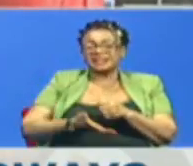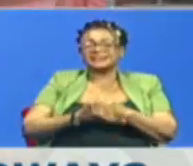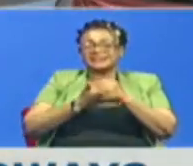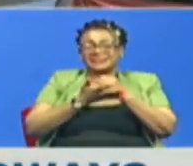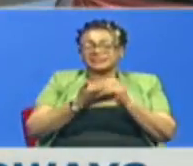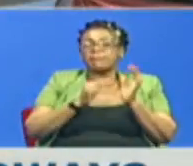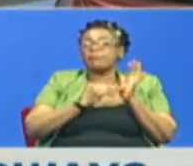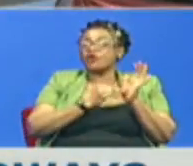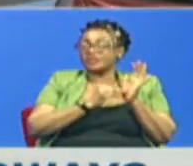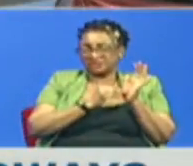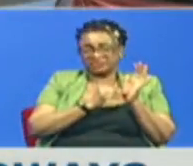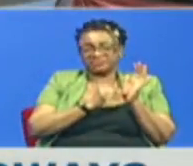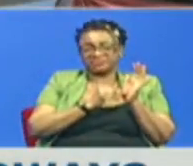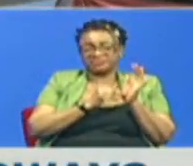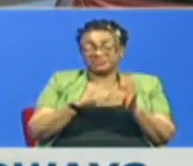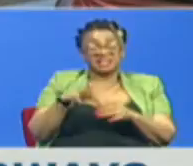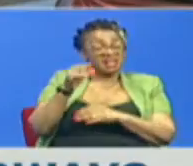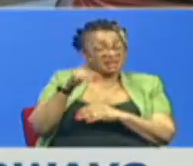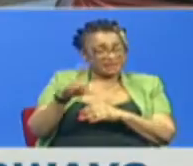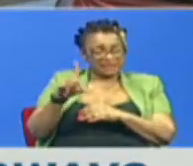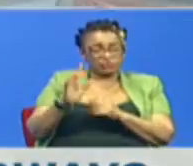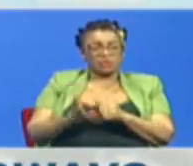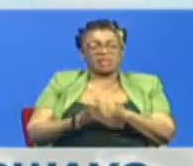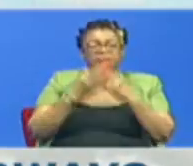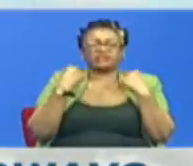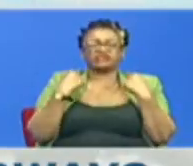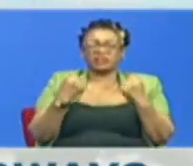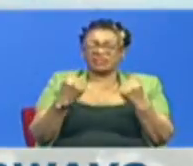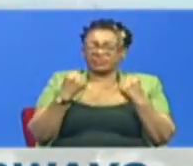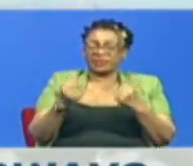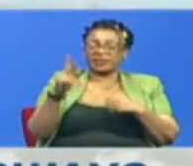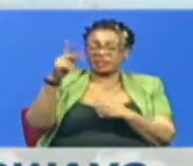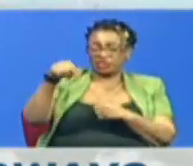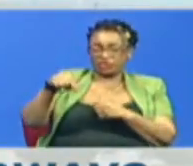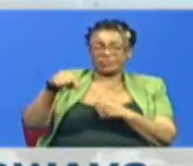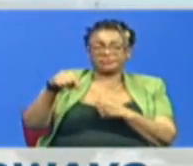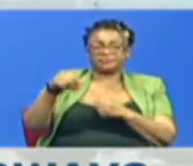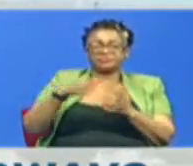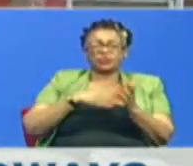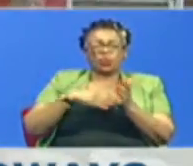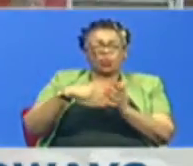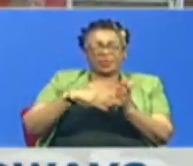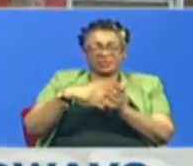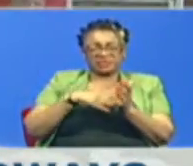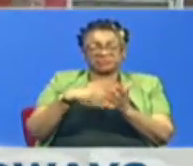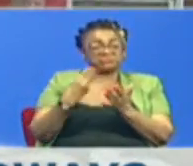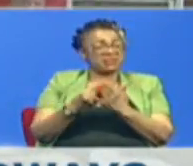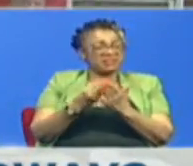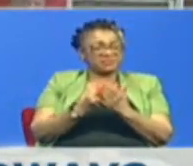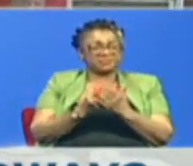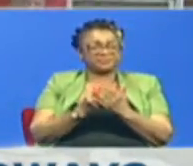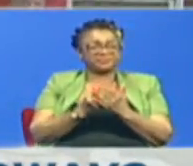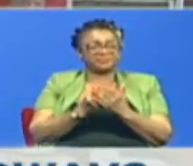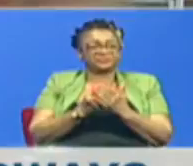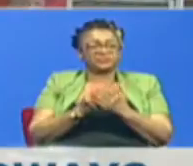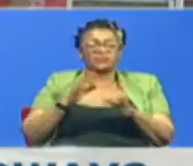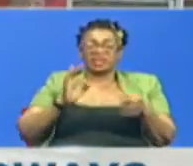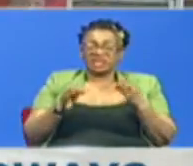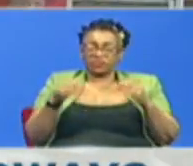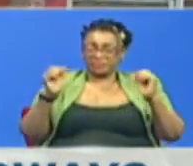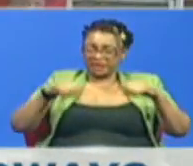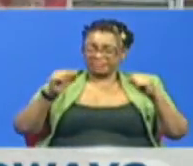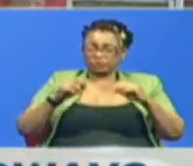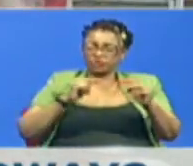model. The deal will also help strengthen KQ's weak balance sheet. With the new balance sheet, KQ will be able to